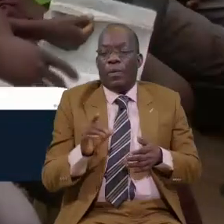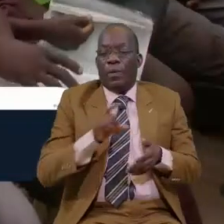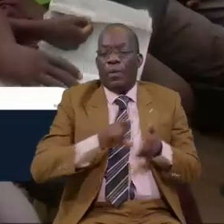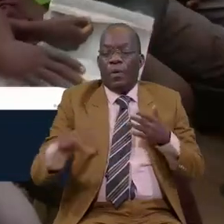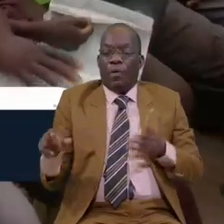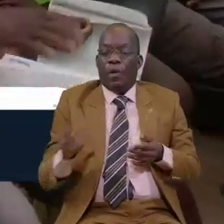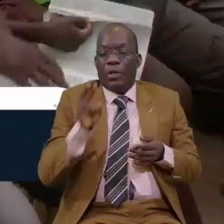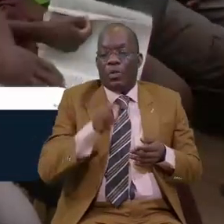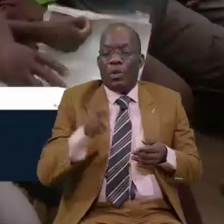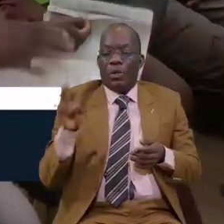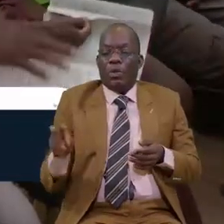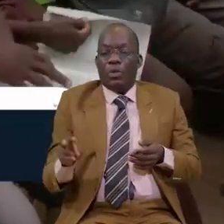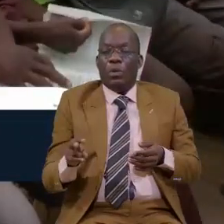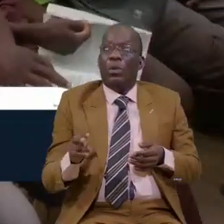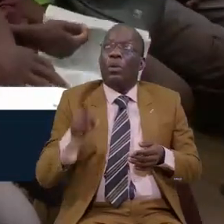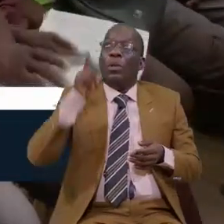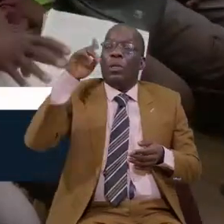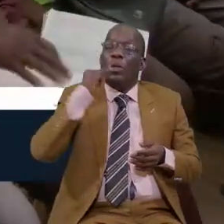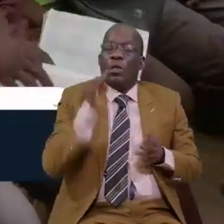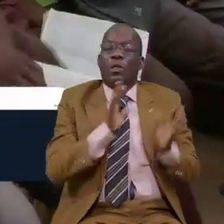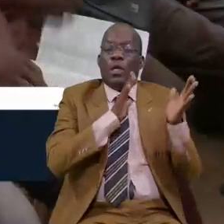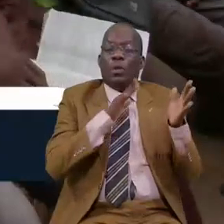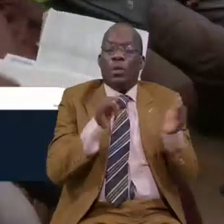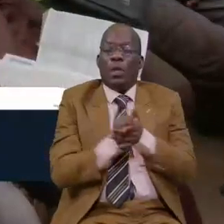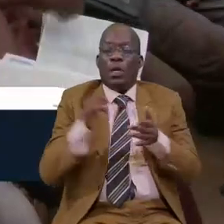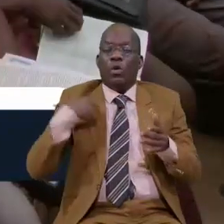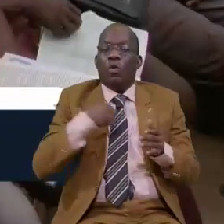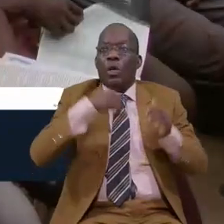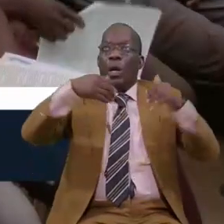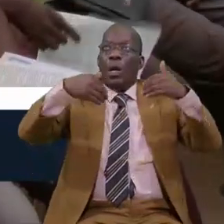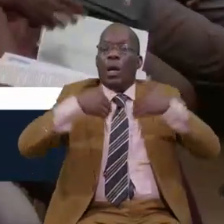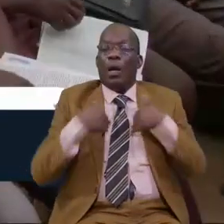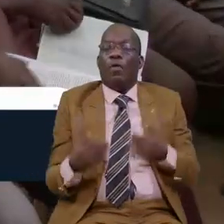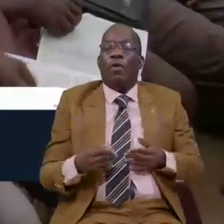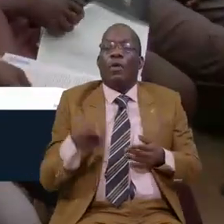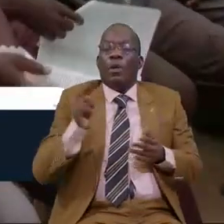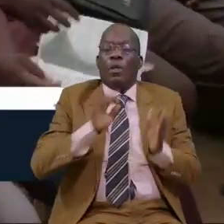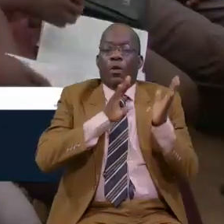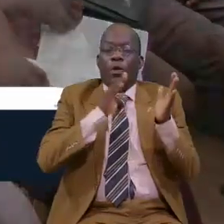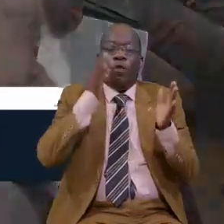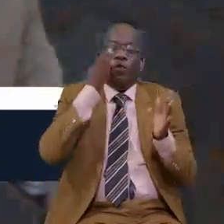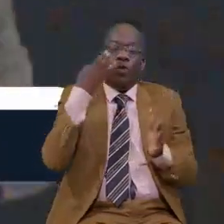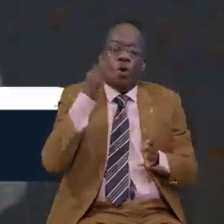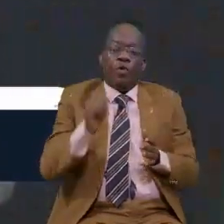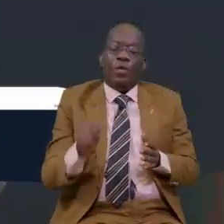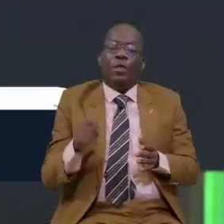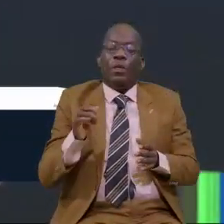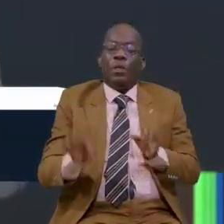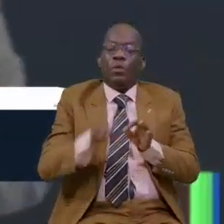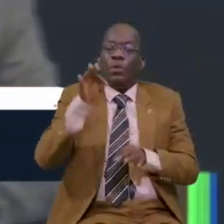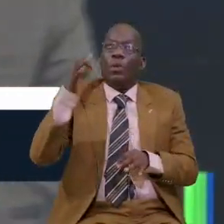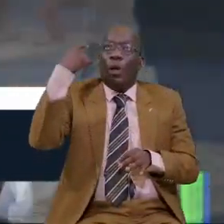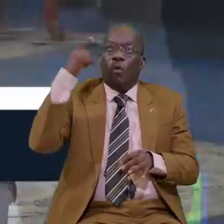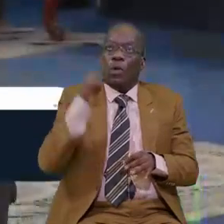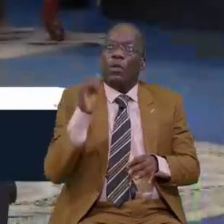is expecting will bear the fruit of the Spirit. It says, but the fruit of the